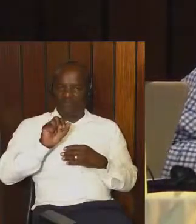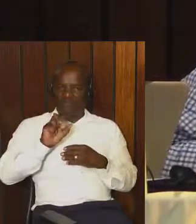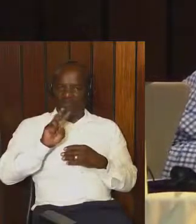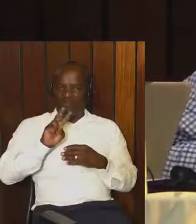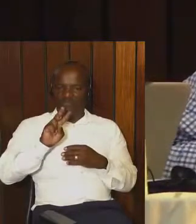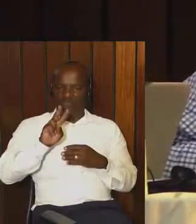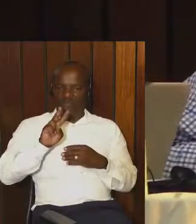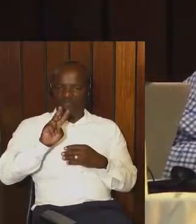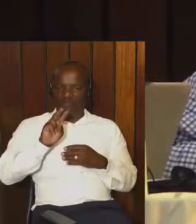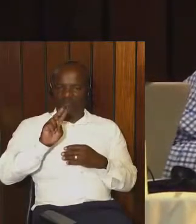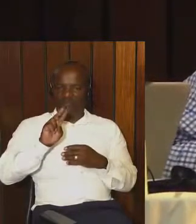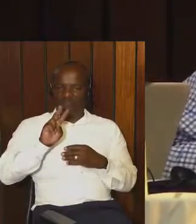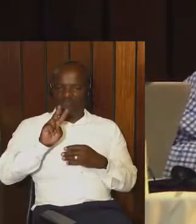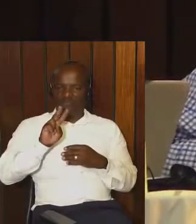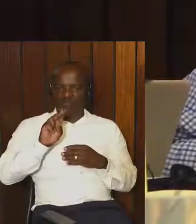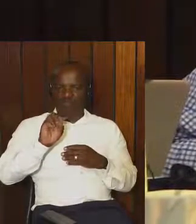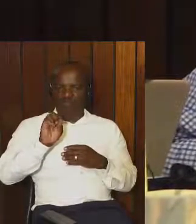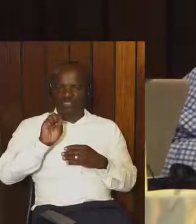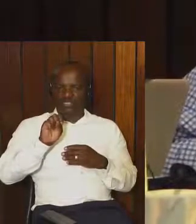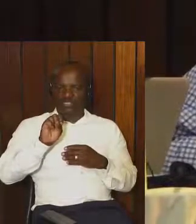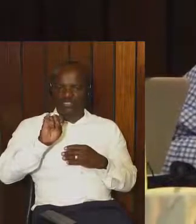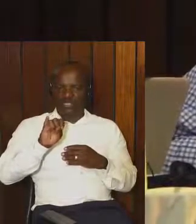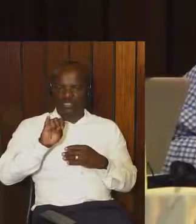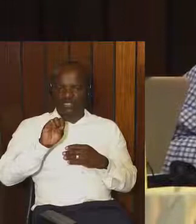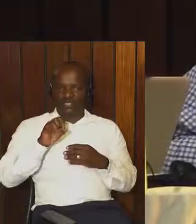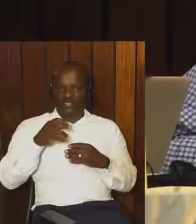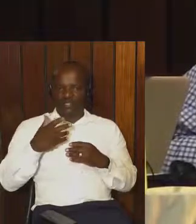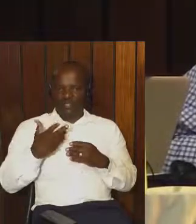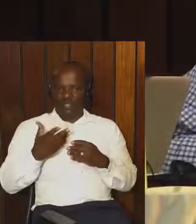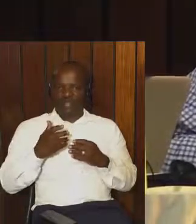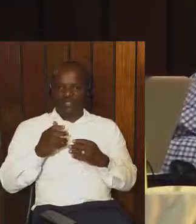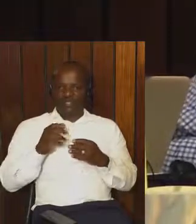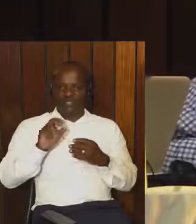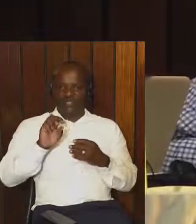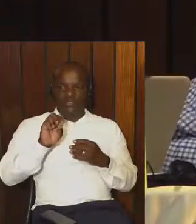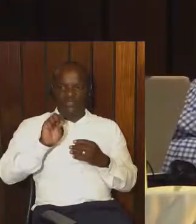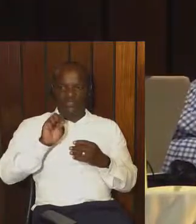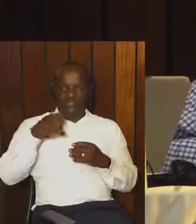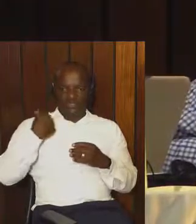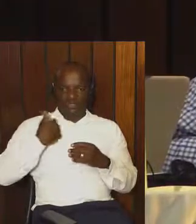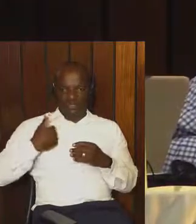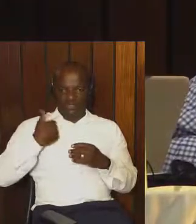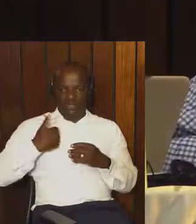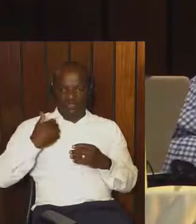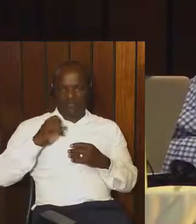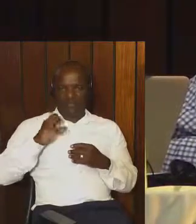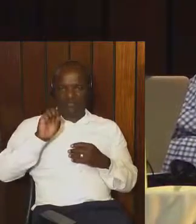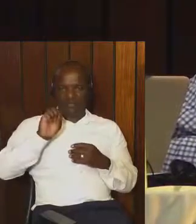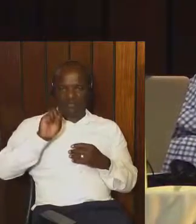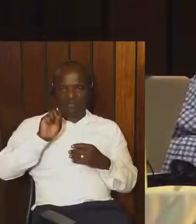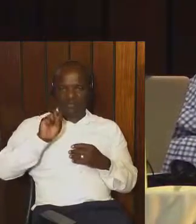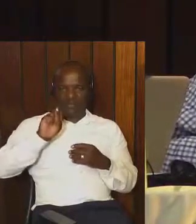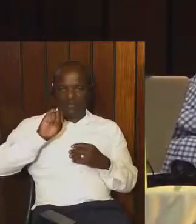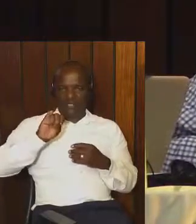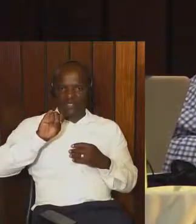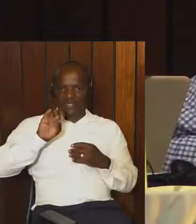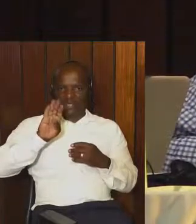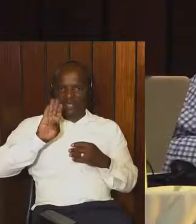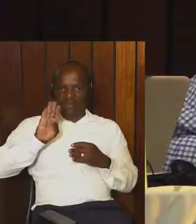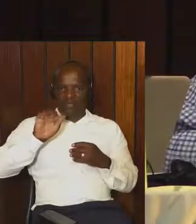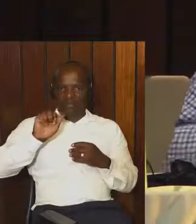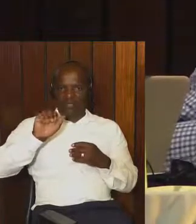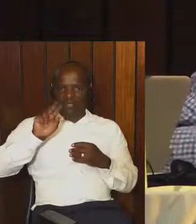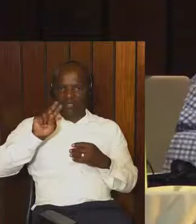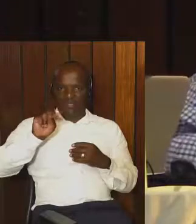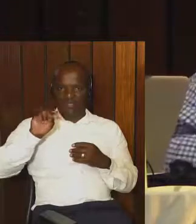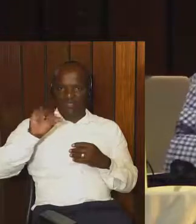Metro Rail. My task is stakeholder relations. Chairperson, the critical question that I'm being asked